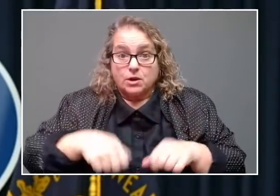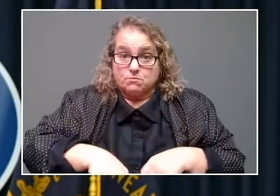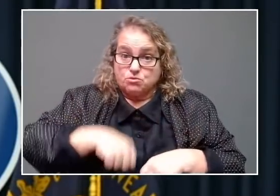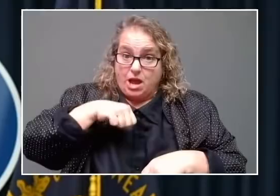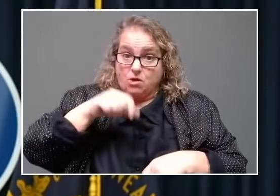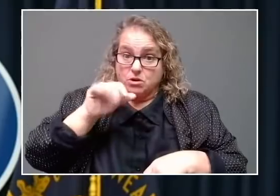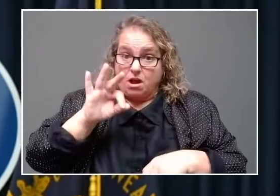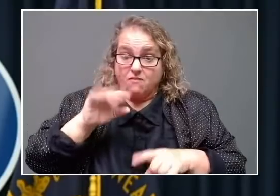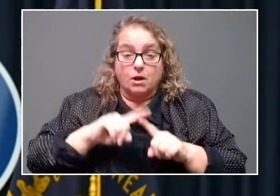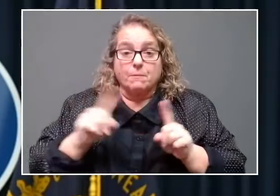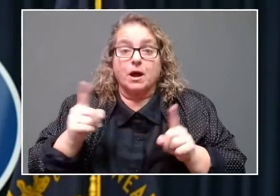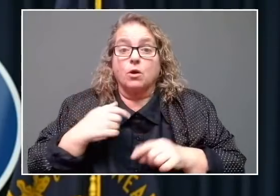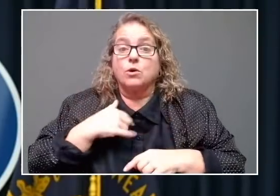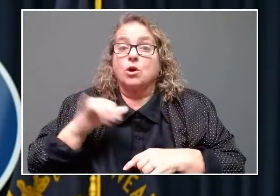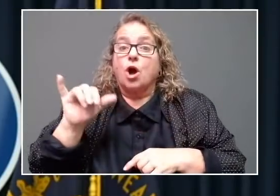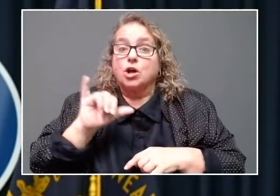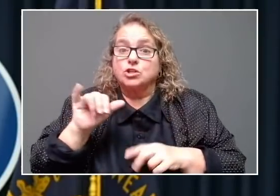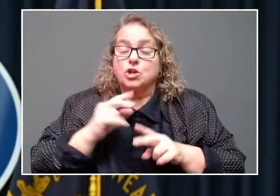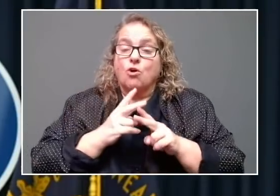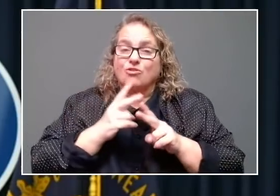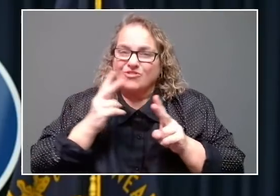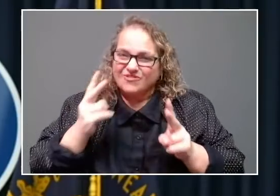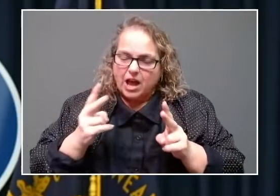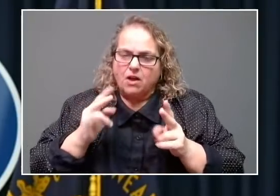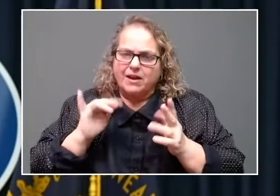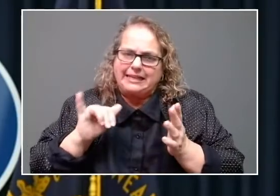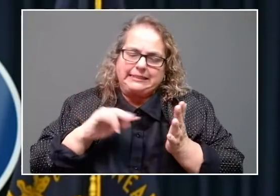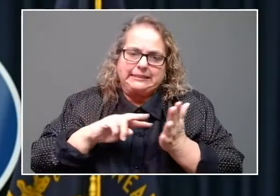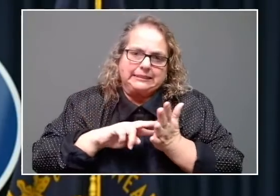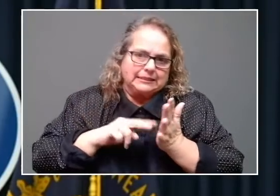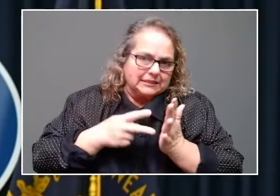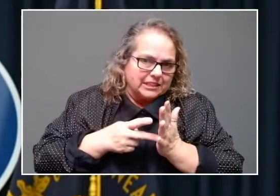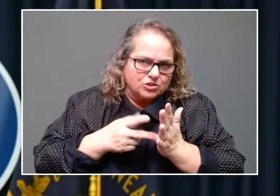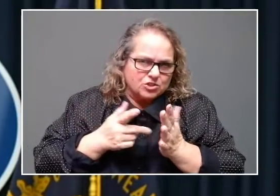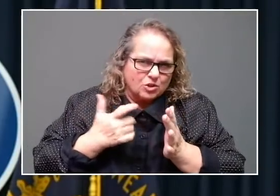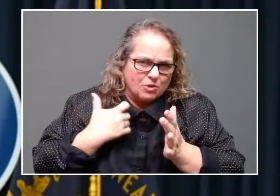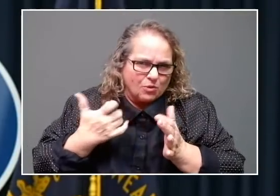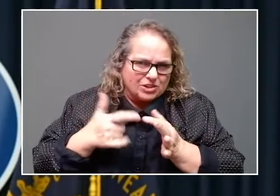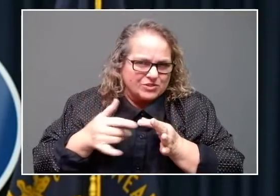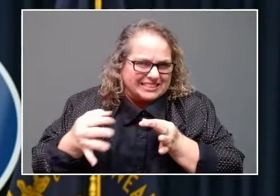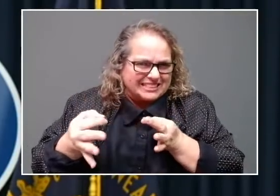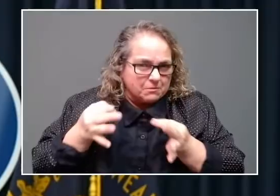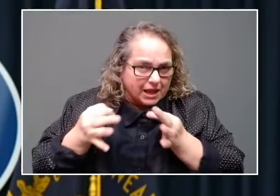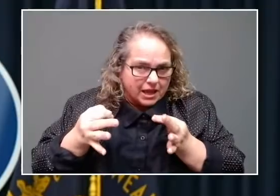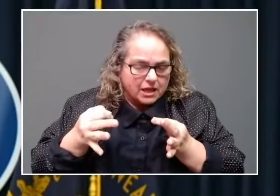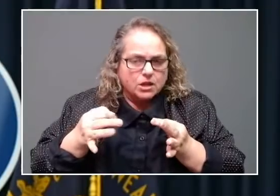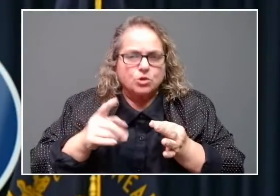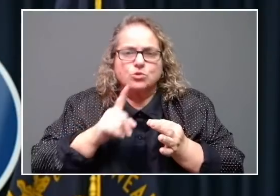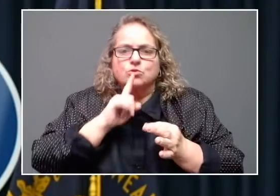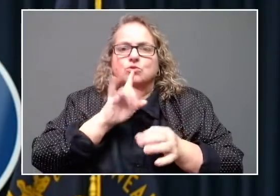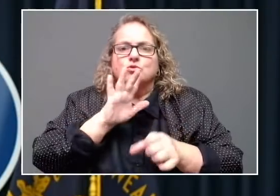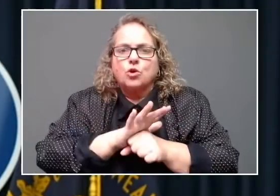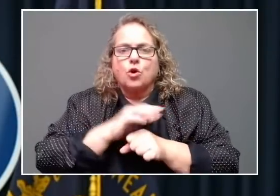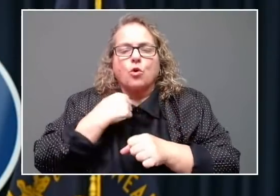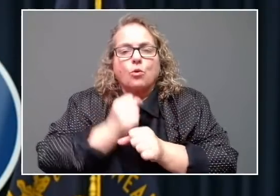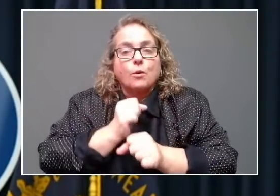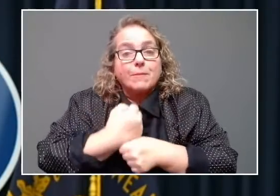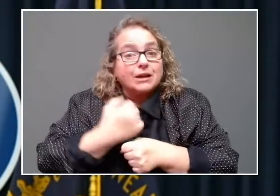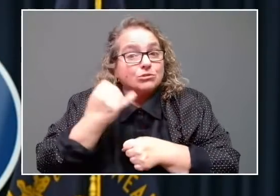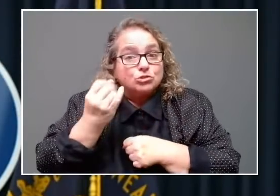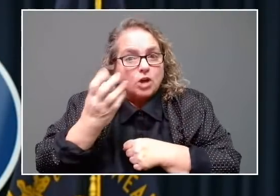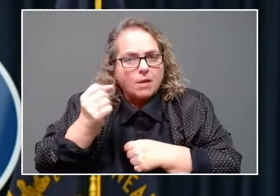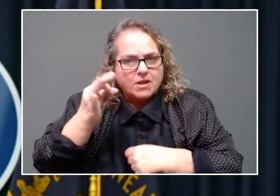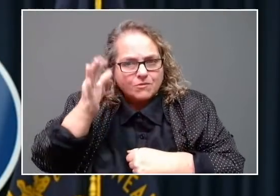also very intentional about, is ensuring that we are creating jobs of the future, that we are on the